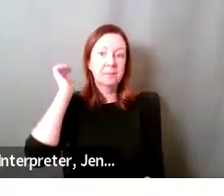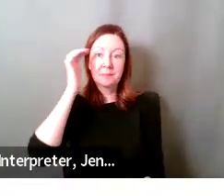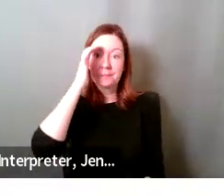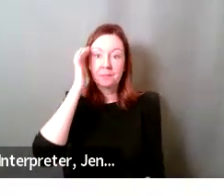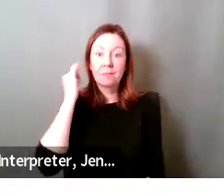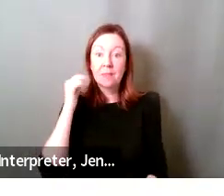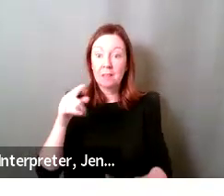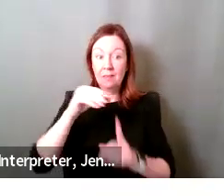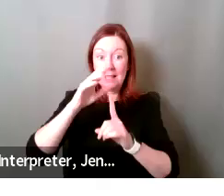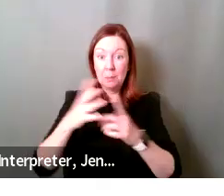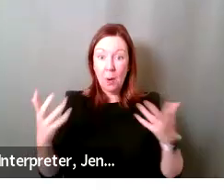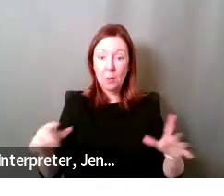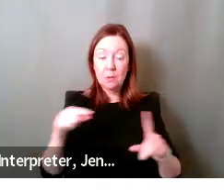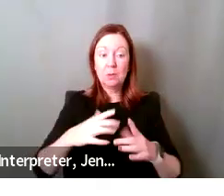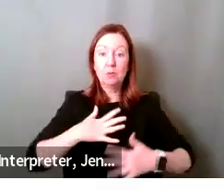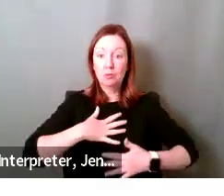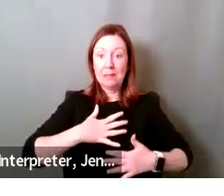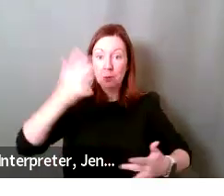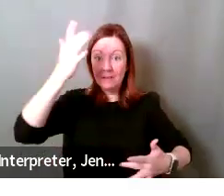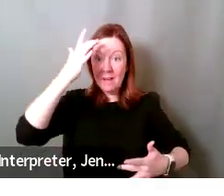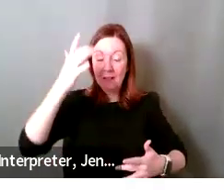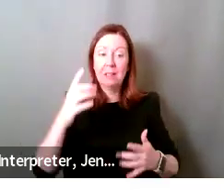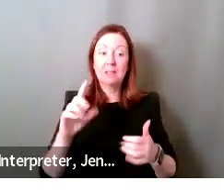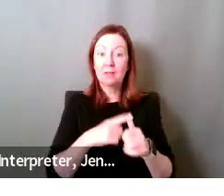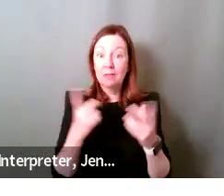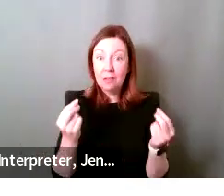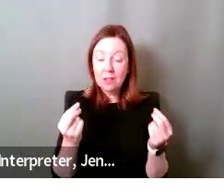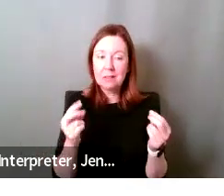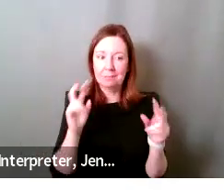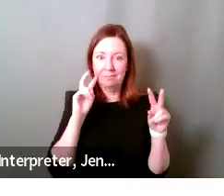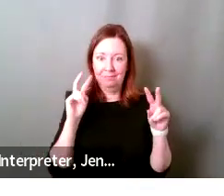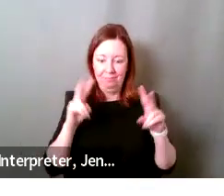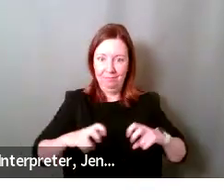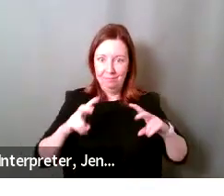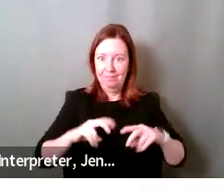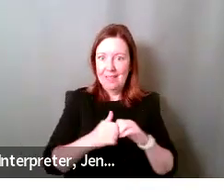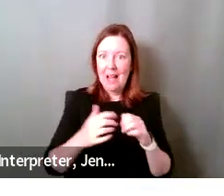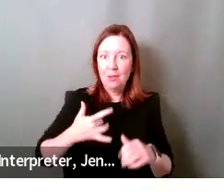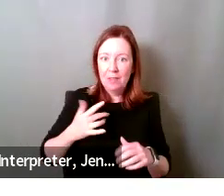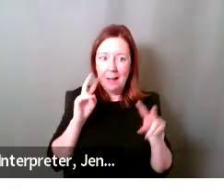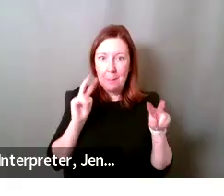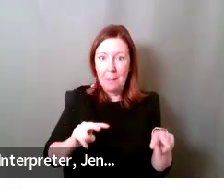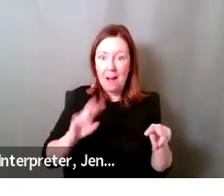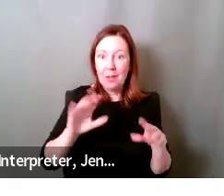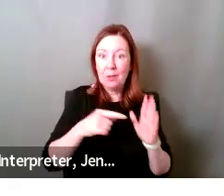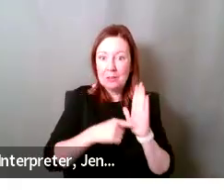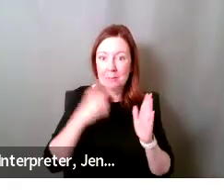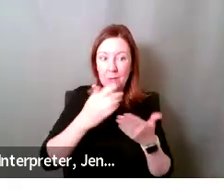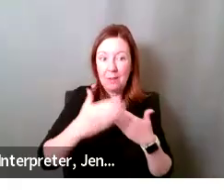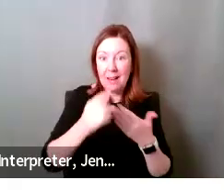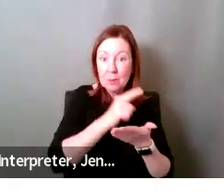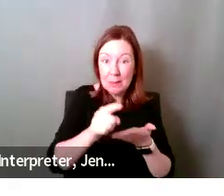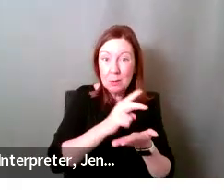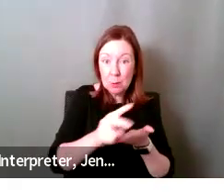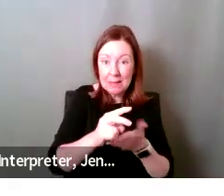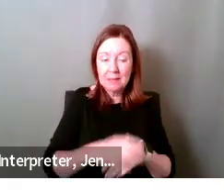So, if you've been exposed to a respiratory virus, the first step is to keep an eye on how you're feeling, monitor your symptoms for the next week or